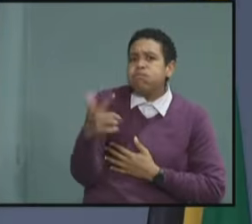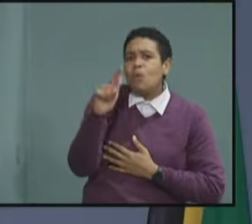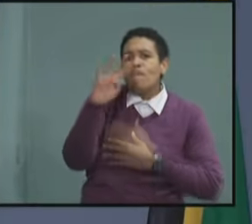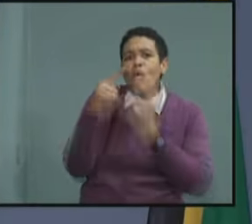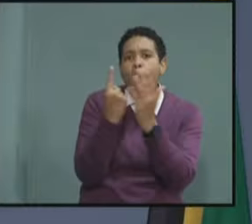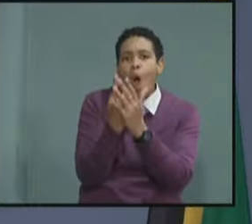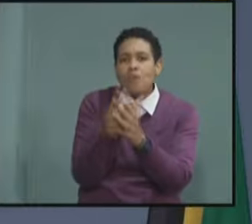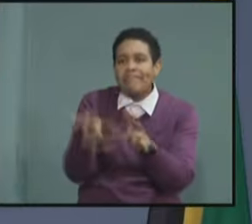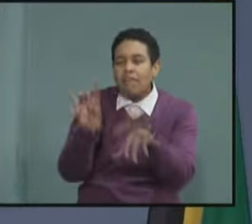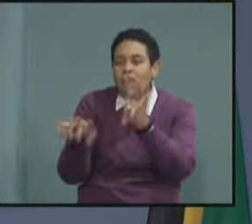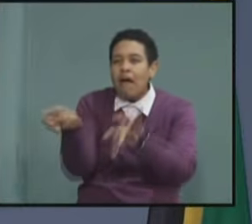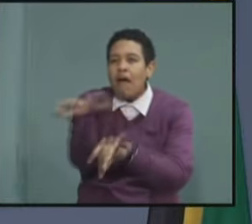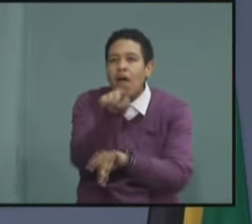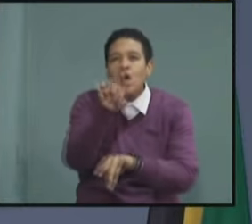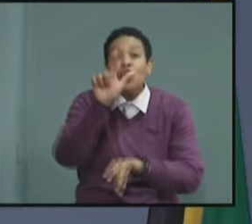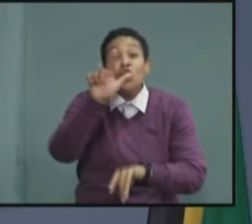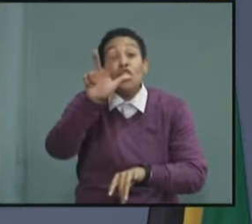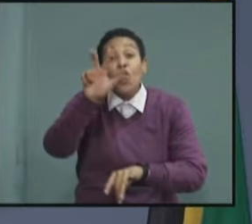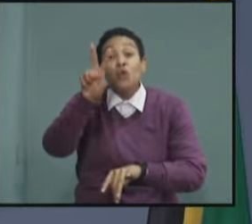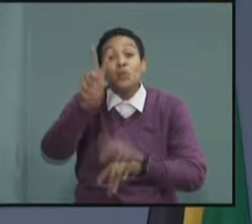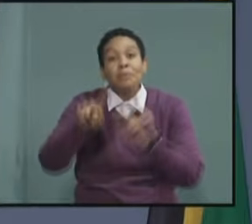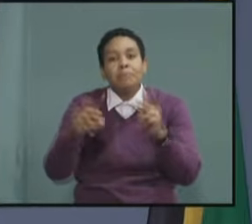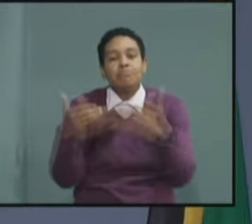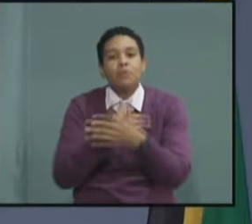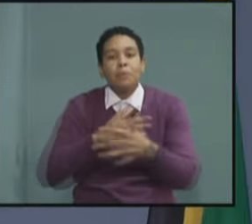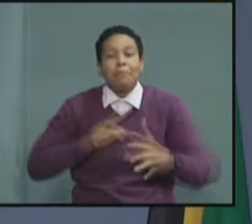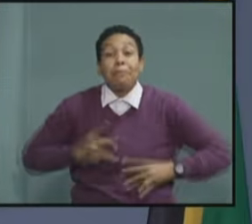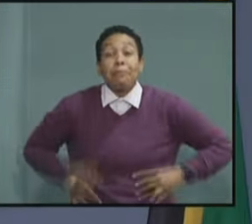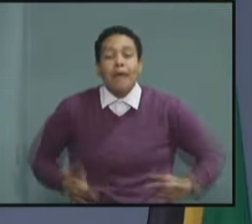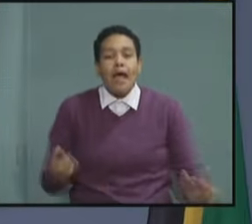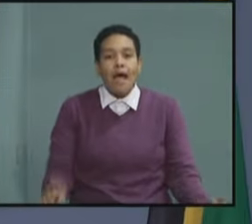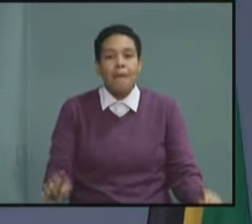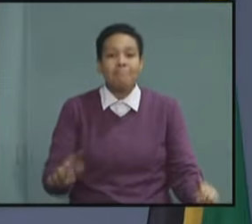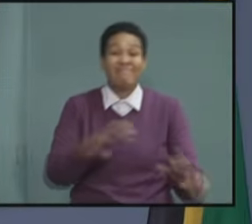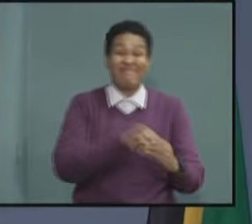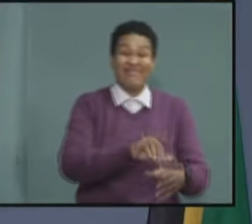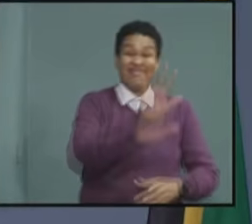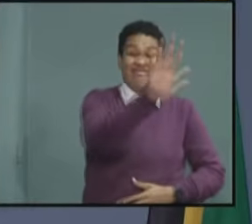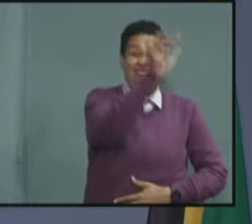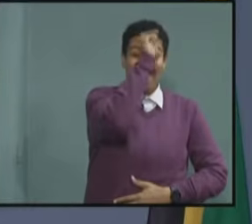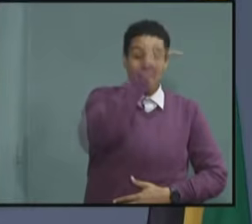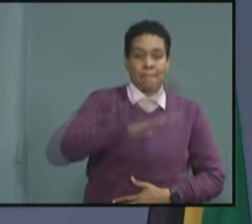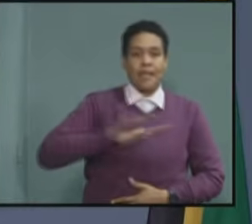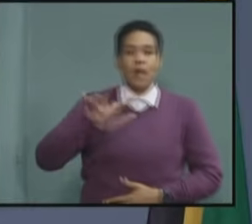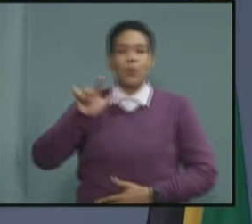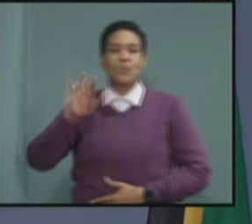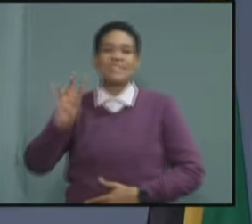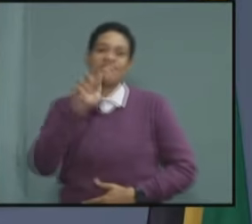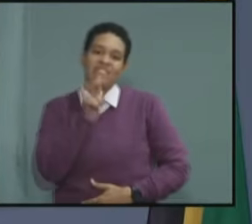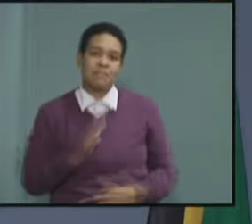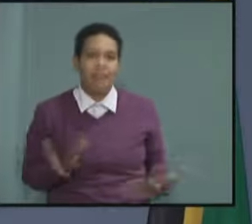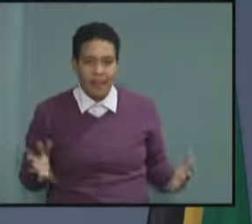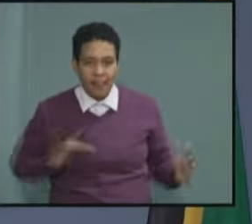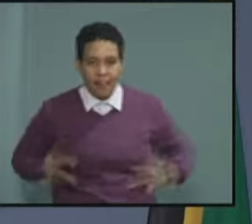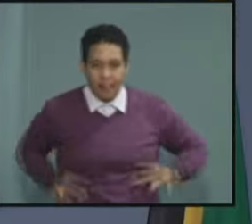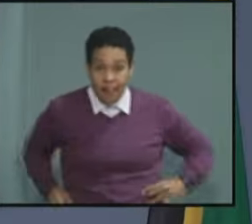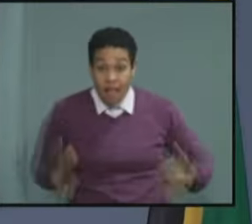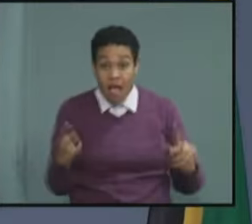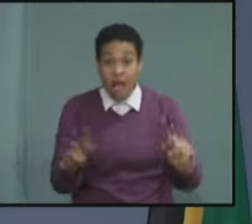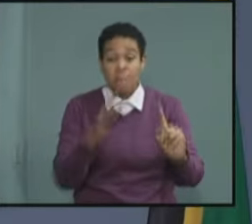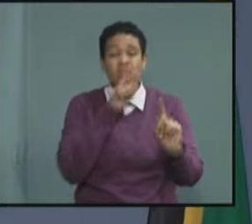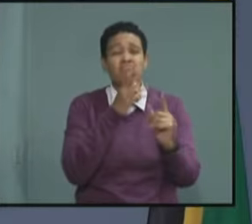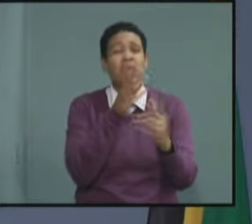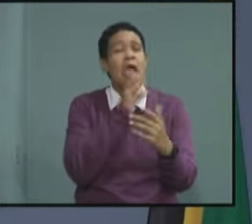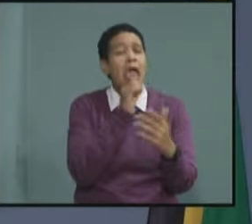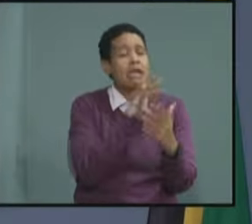hours. The new cases comprise of 5 males and 27 females who range in